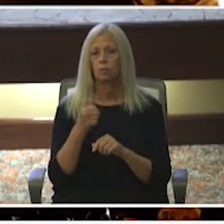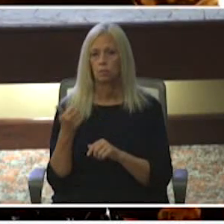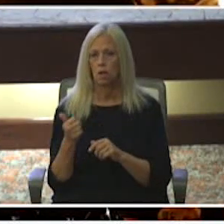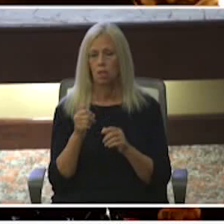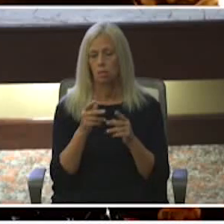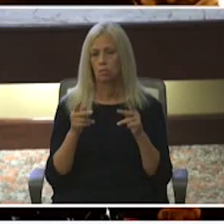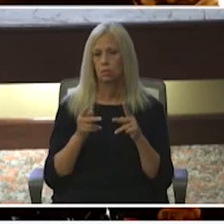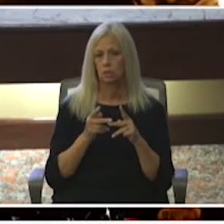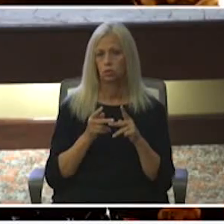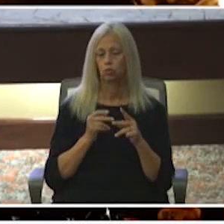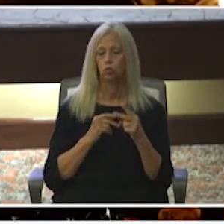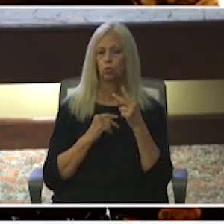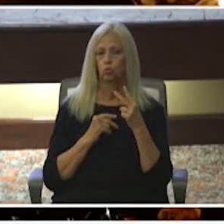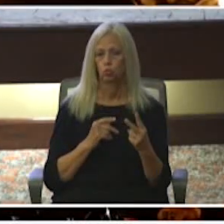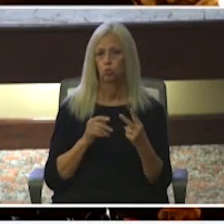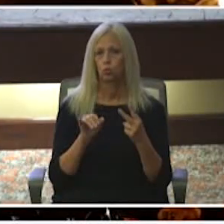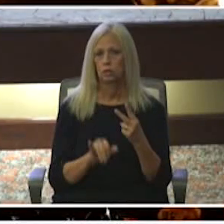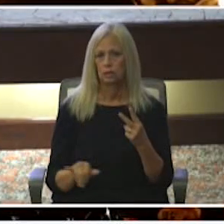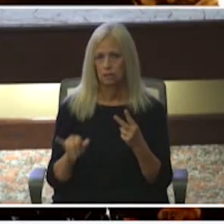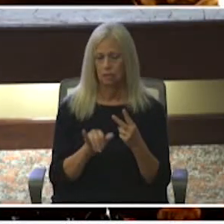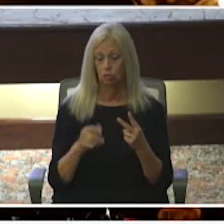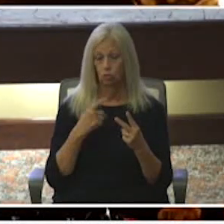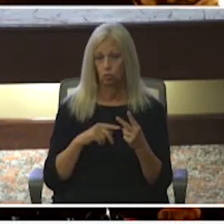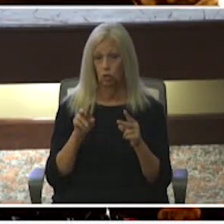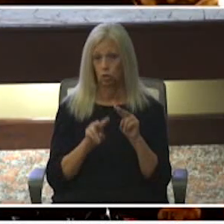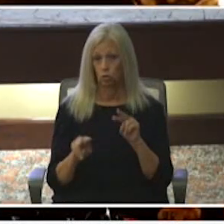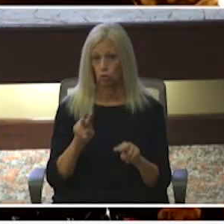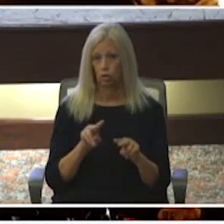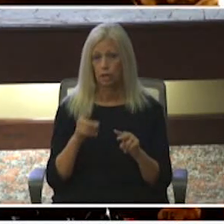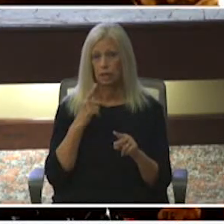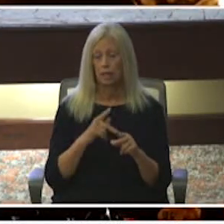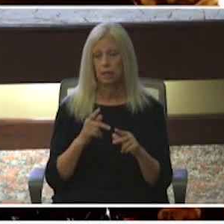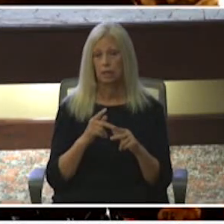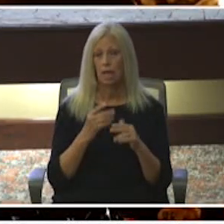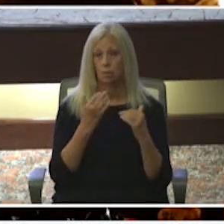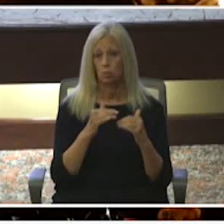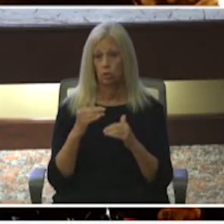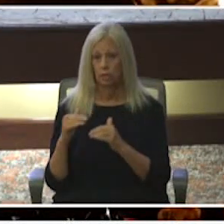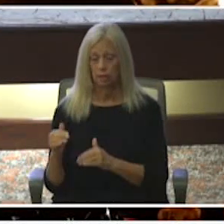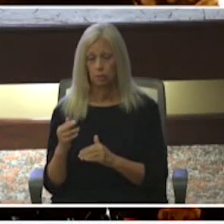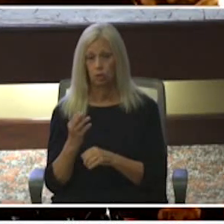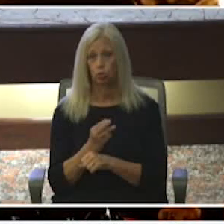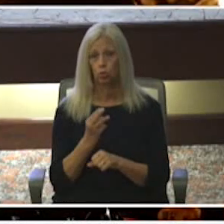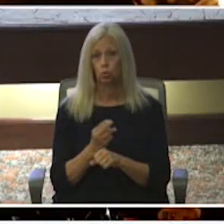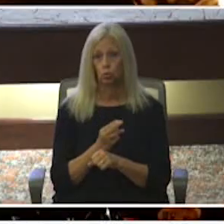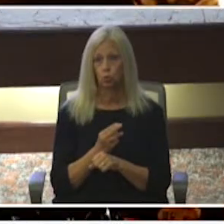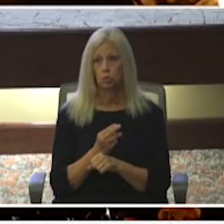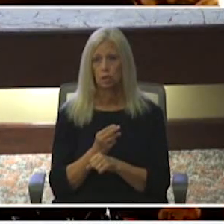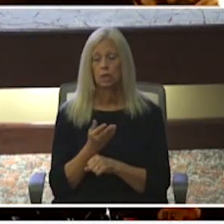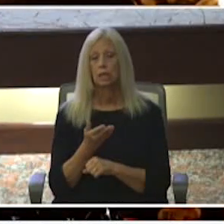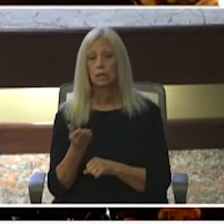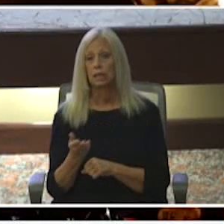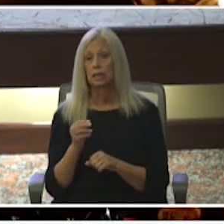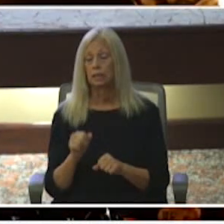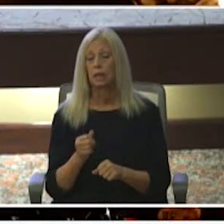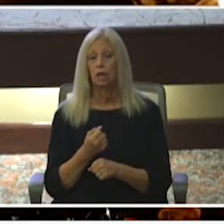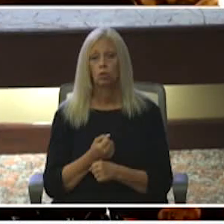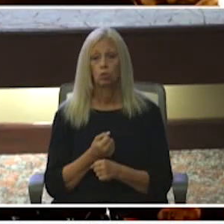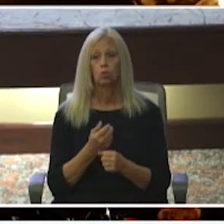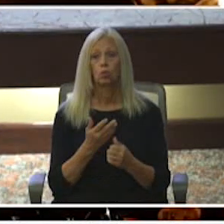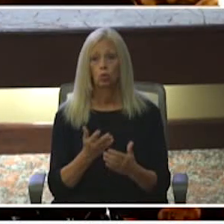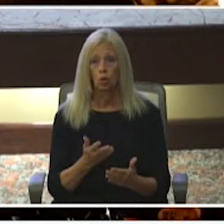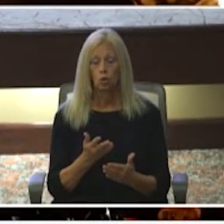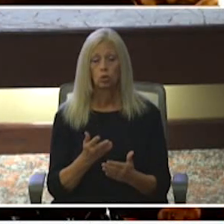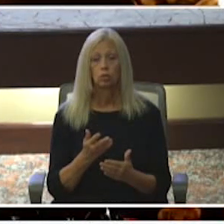the 2 standards that we were looking at were prohibiting the use of items that could cause unnecessary physical injury